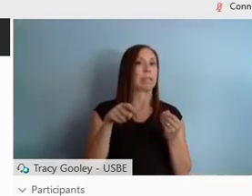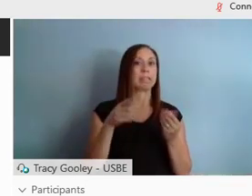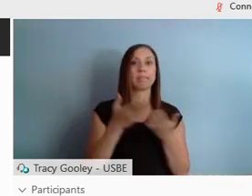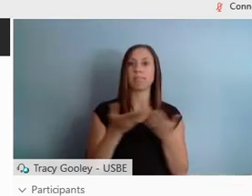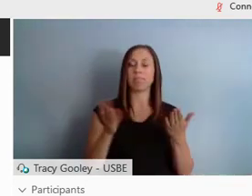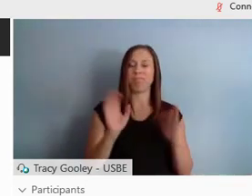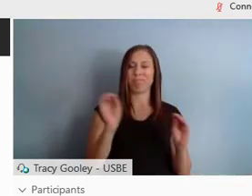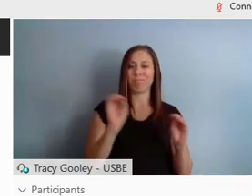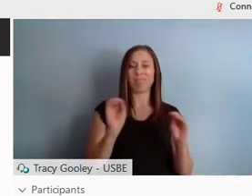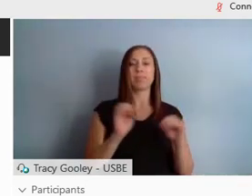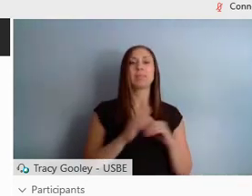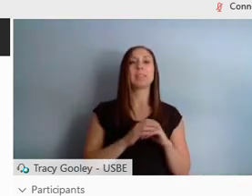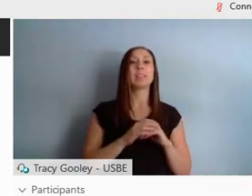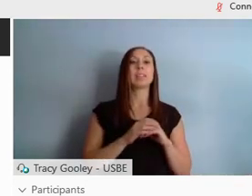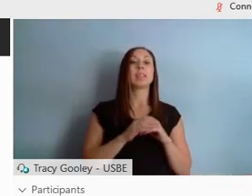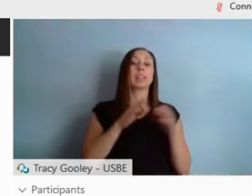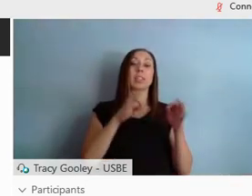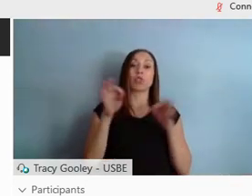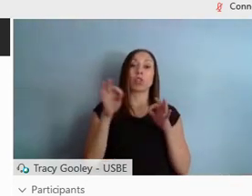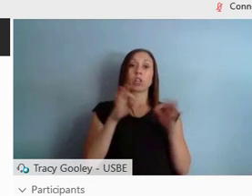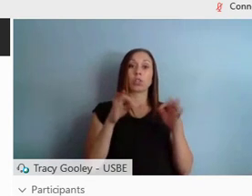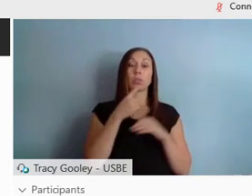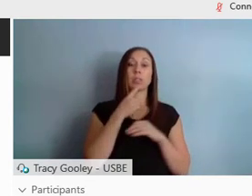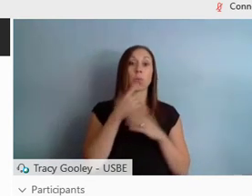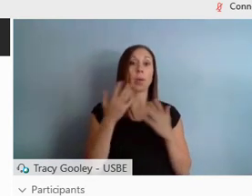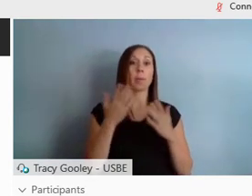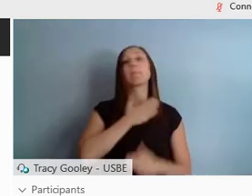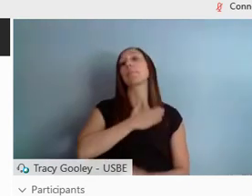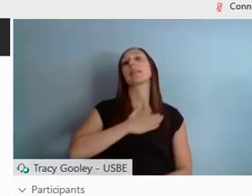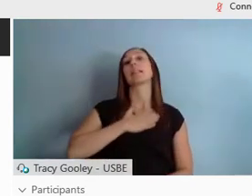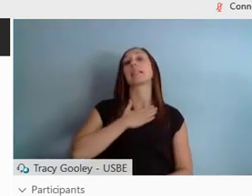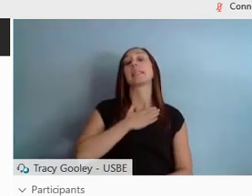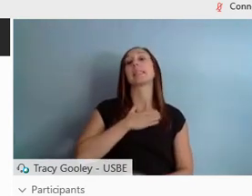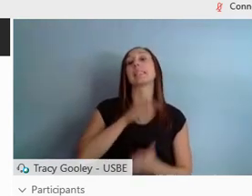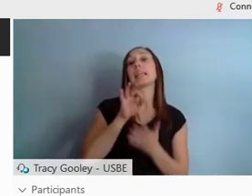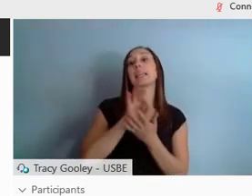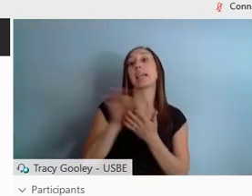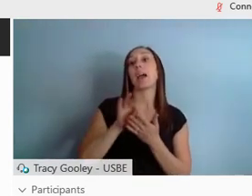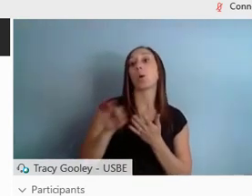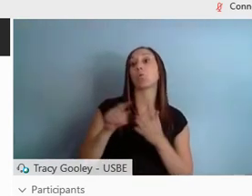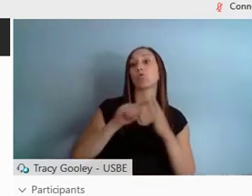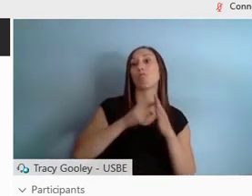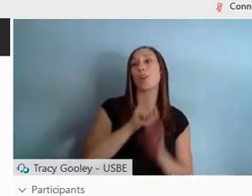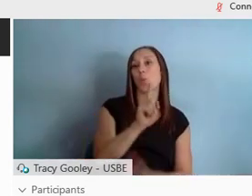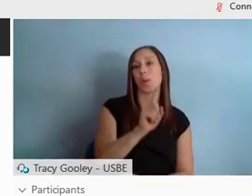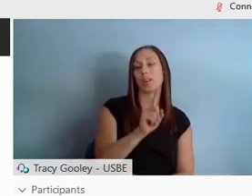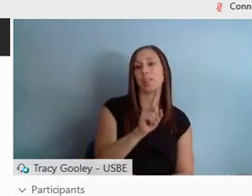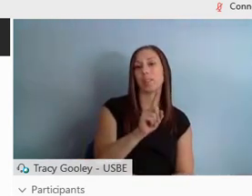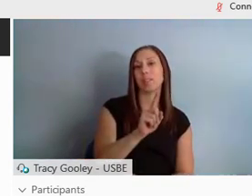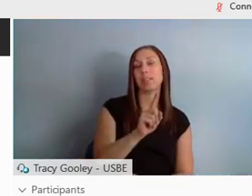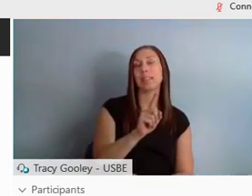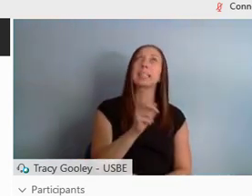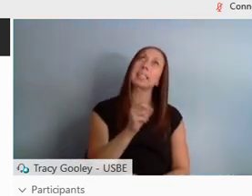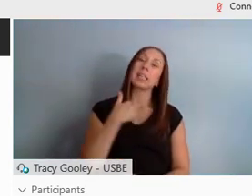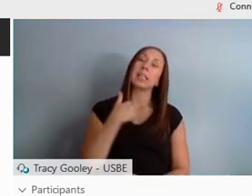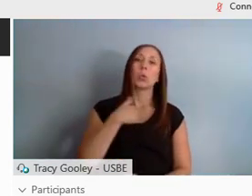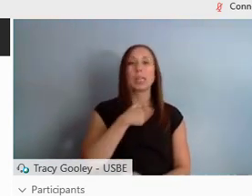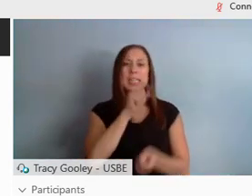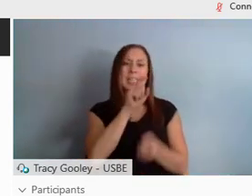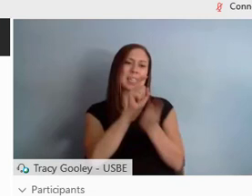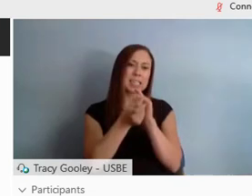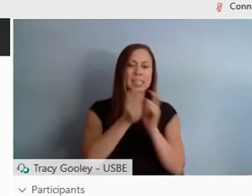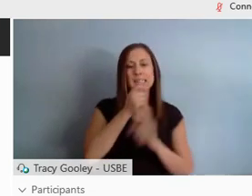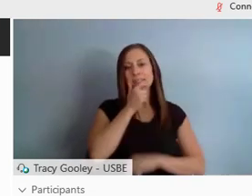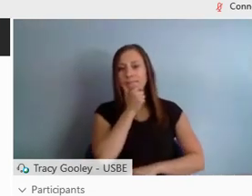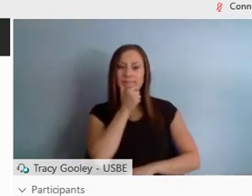item. And the instructions you will give the student is please count, start at 1. And we went through a variation of